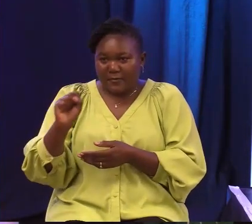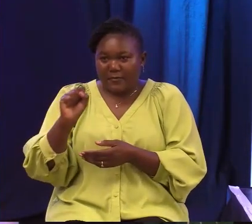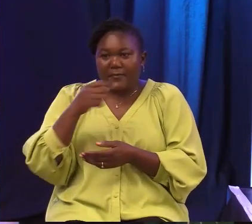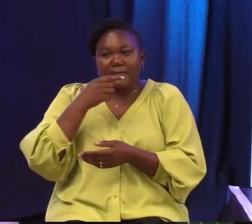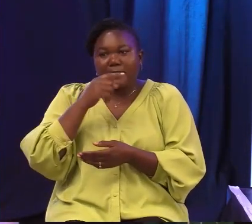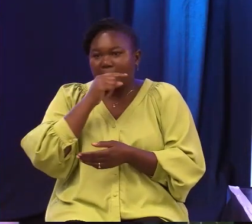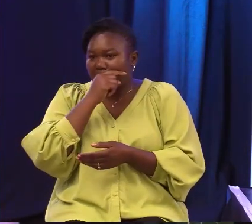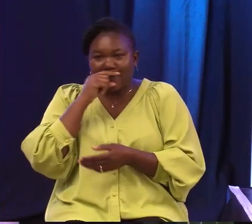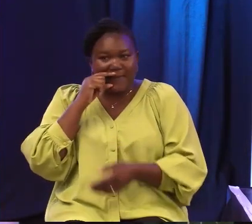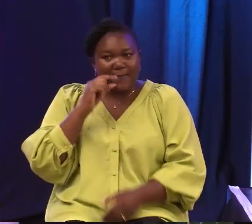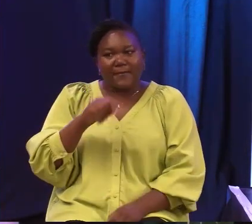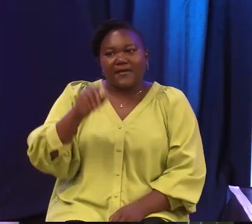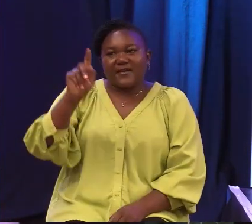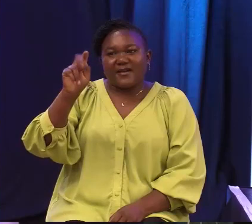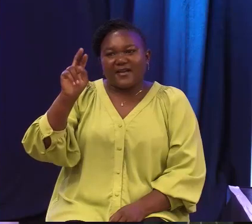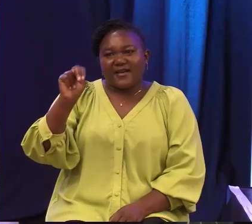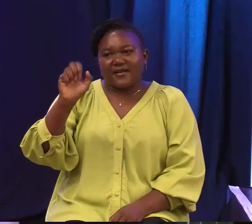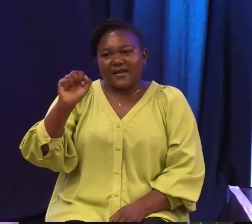opening remarks.